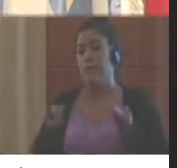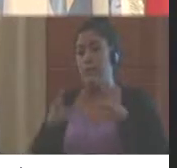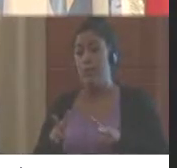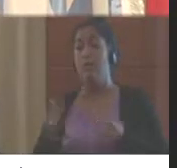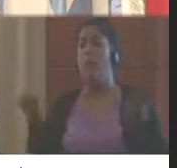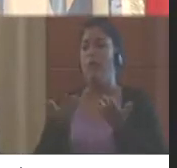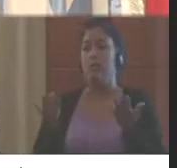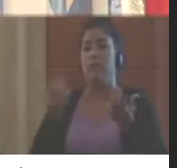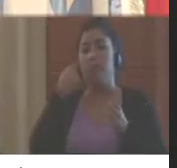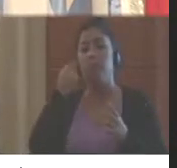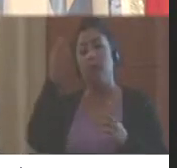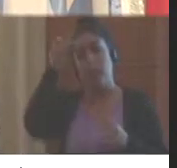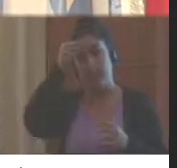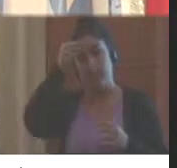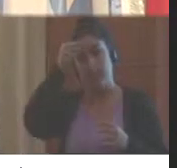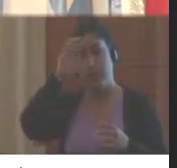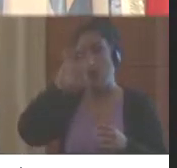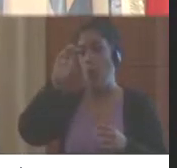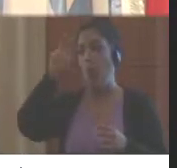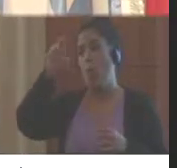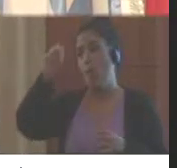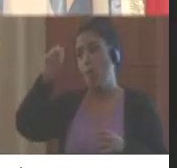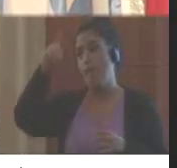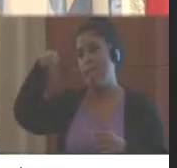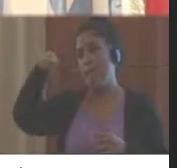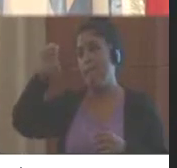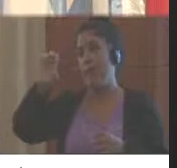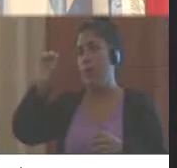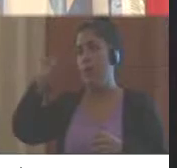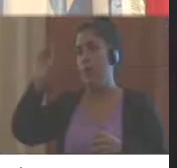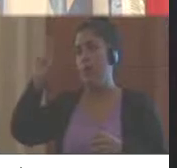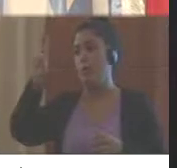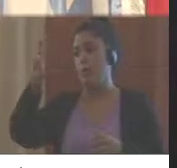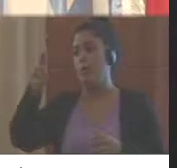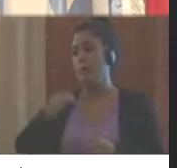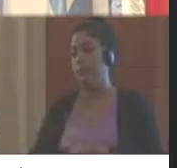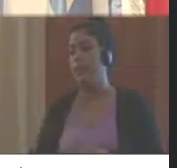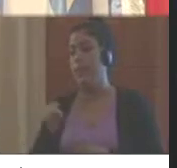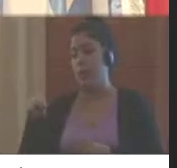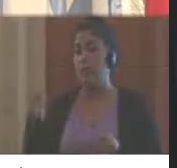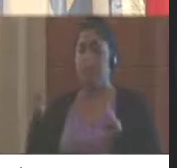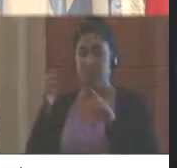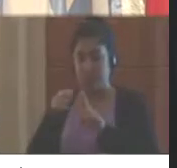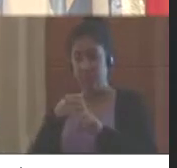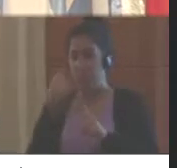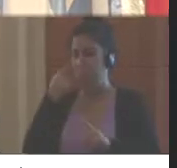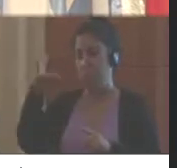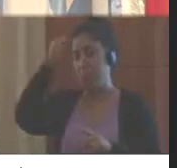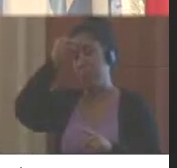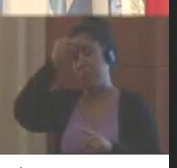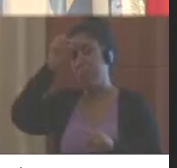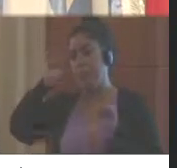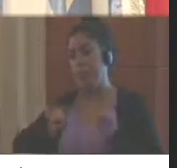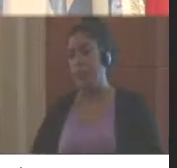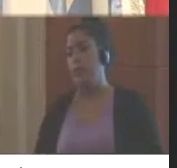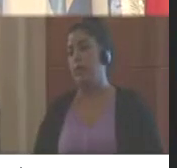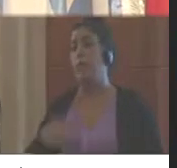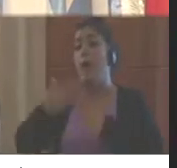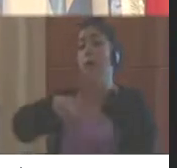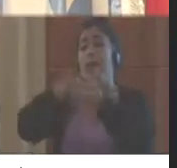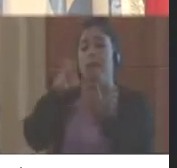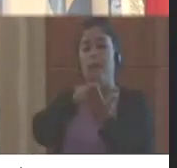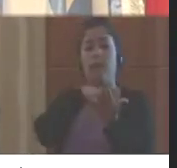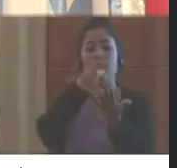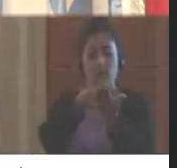be found in the COPECO website, as well as within the institution. There